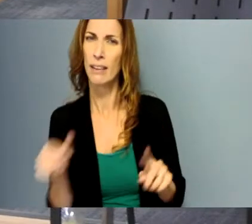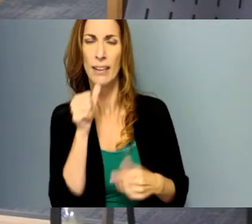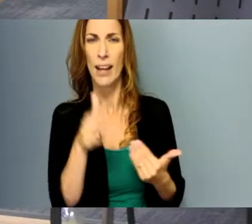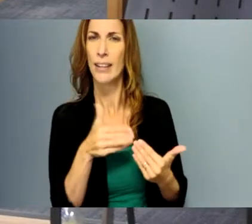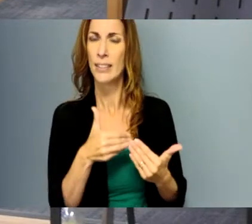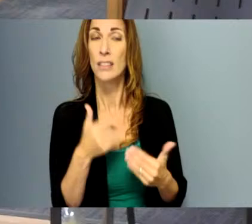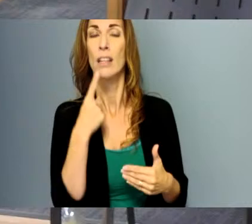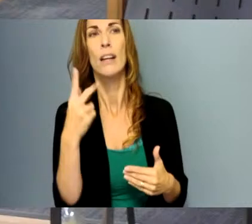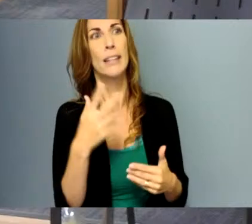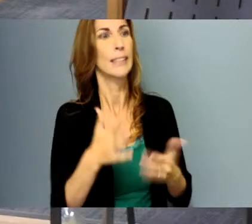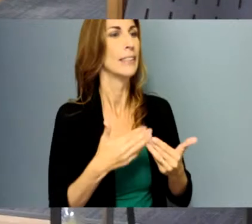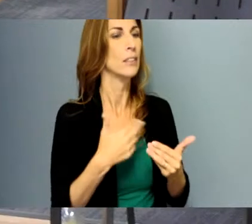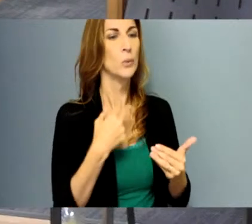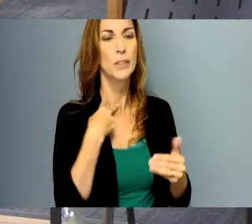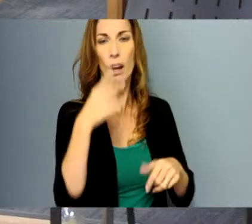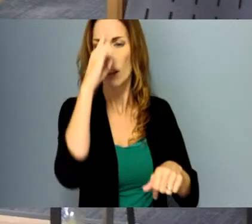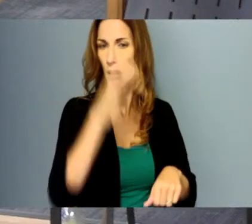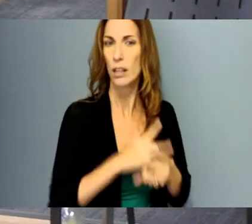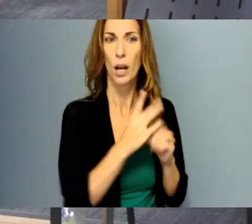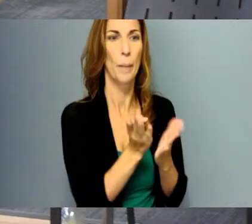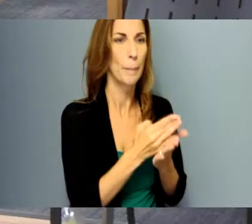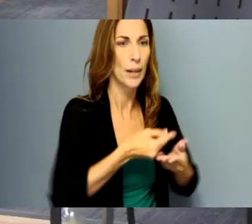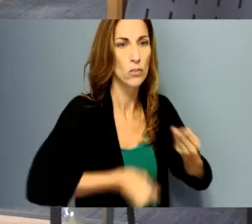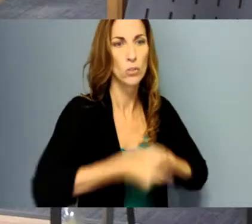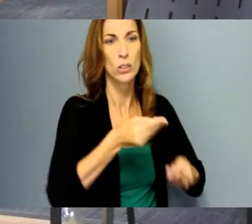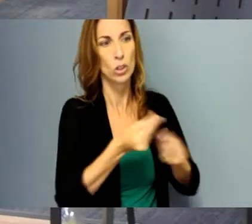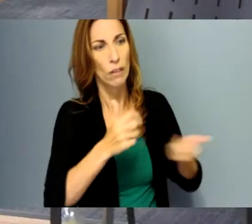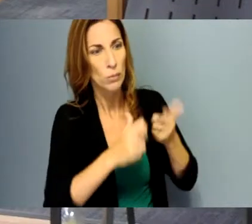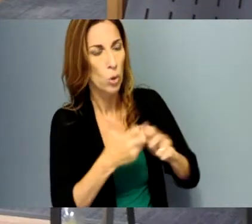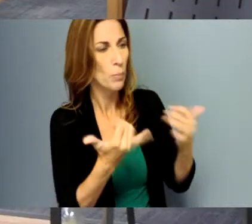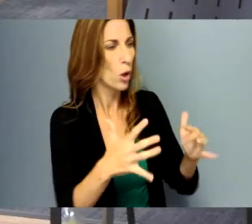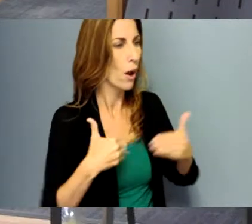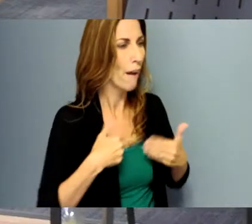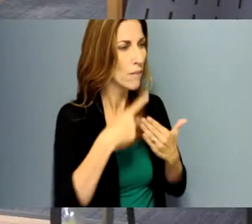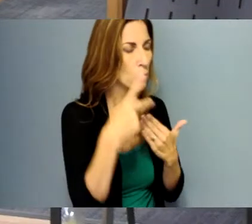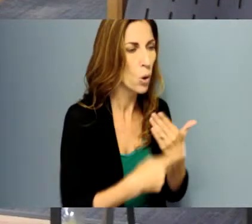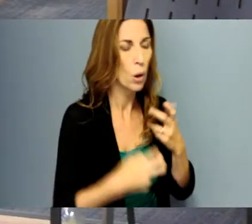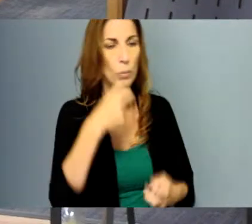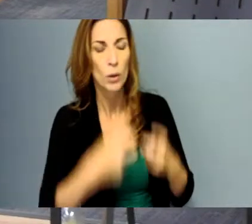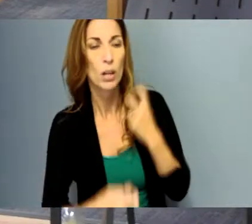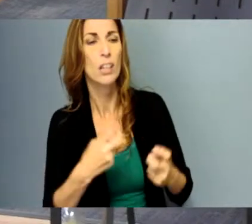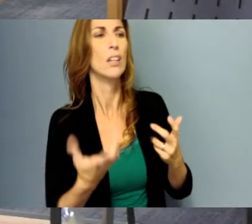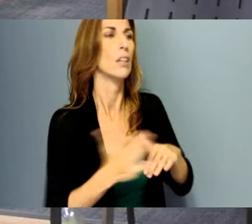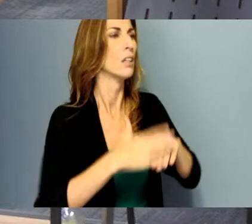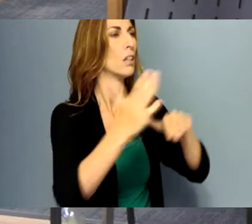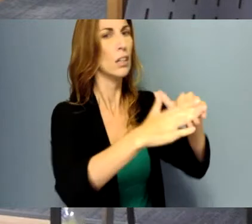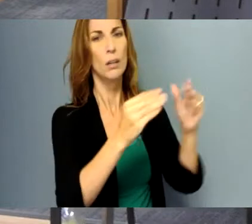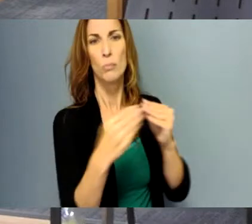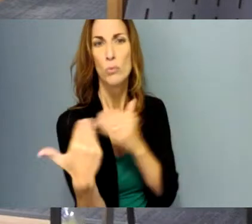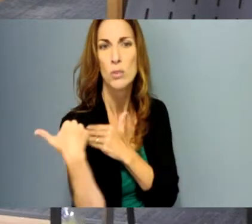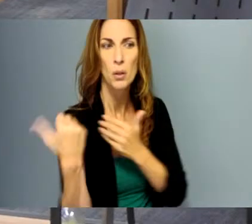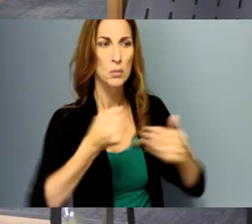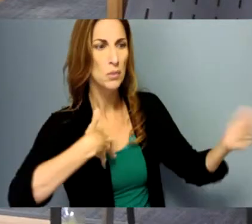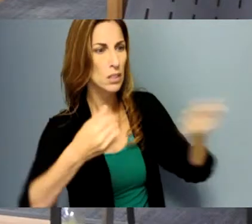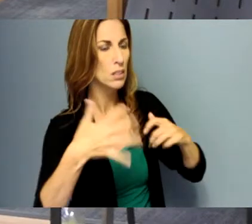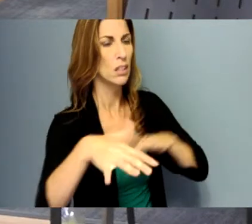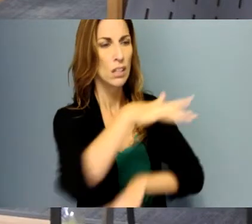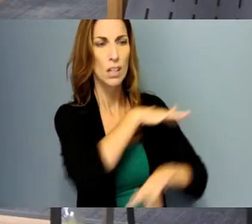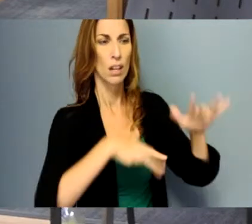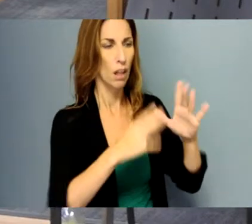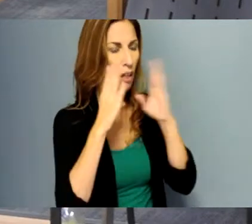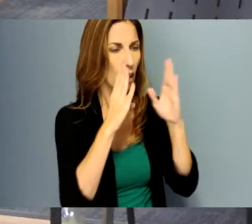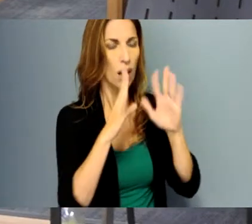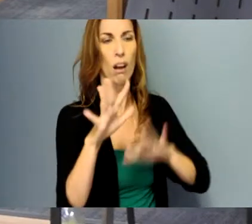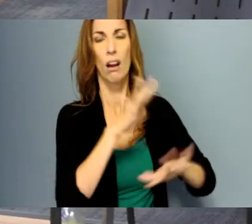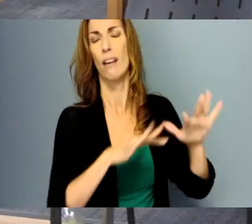in budgets, in solving issues in existing programs, and the constant influx of responsibilities that fill your days. All of these things make it